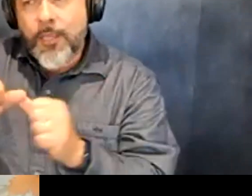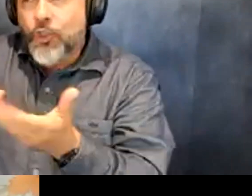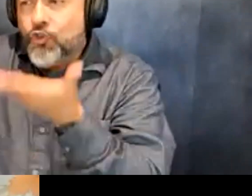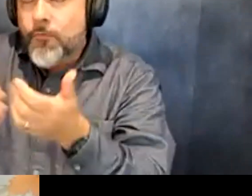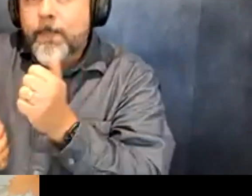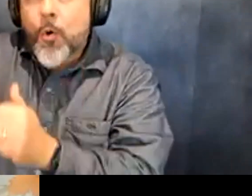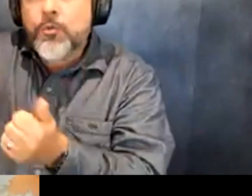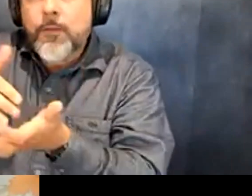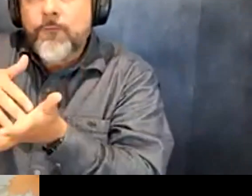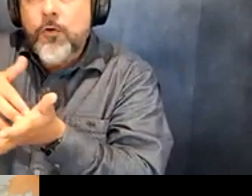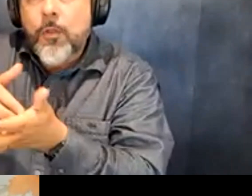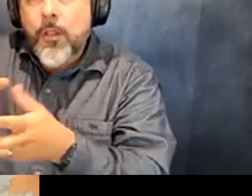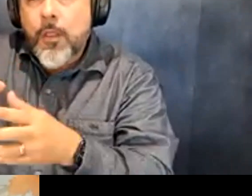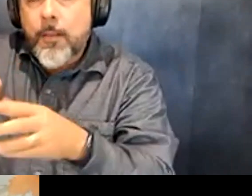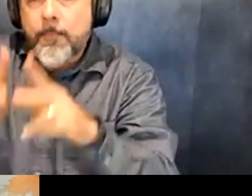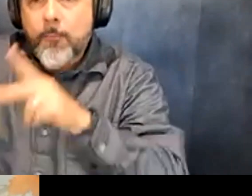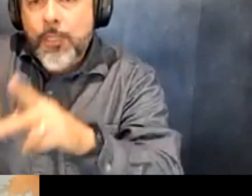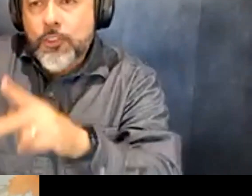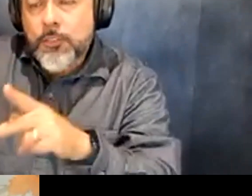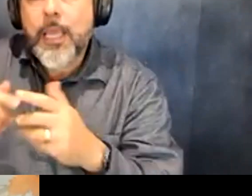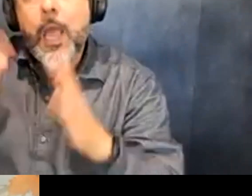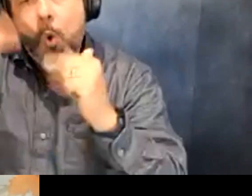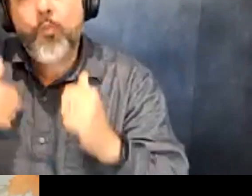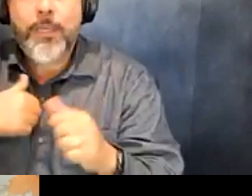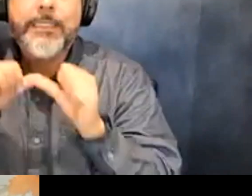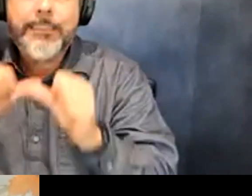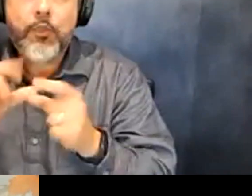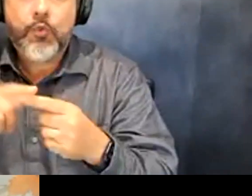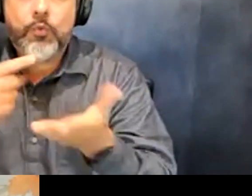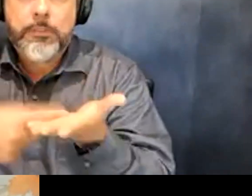this can continue to be in the discussion on that. Thank you.